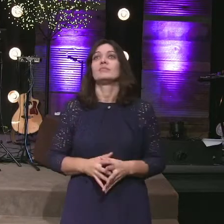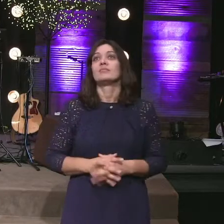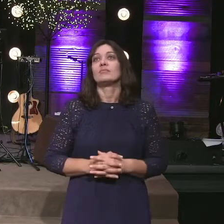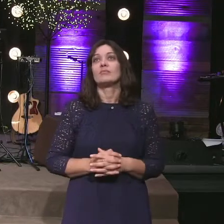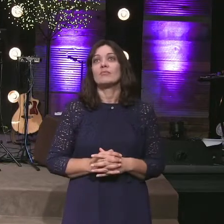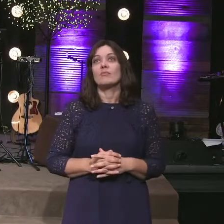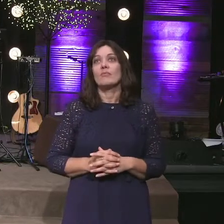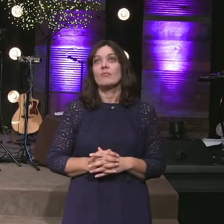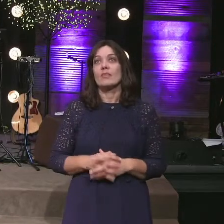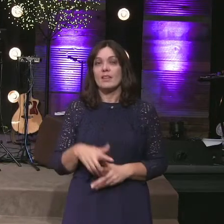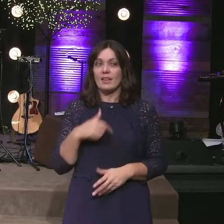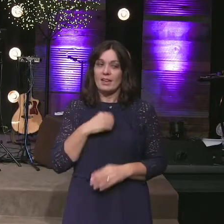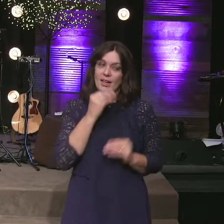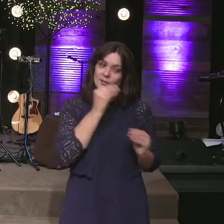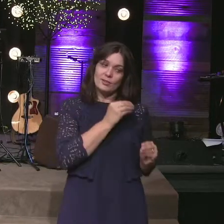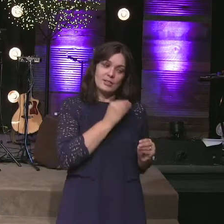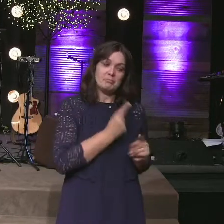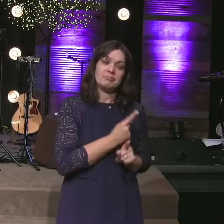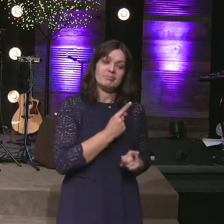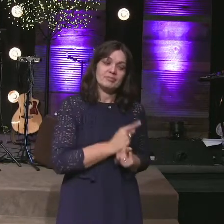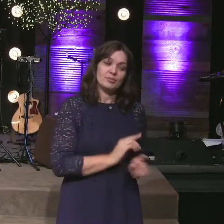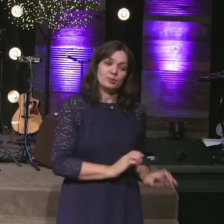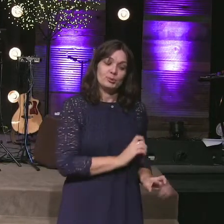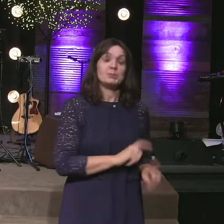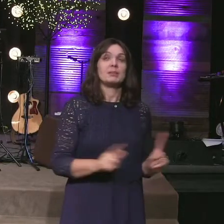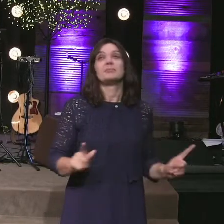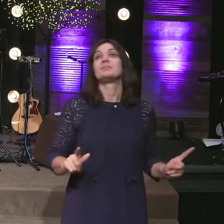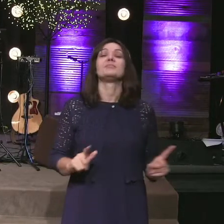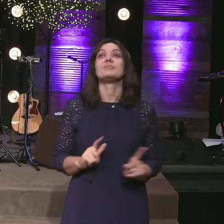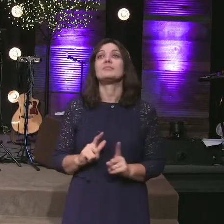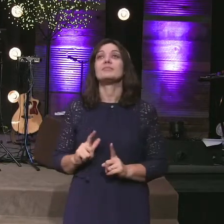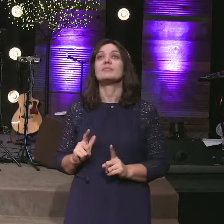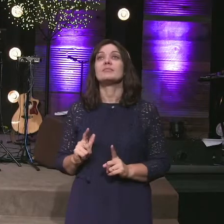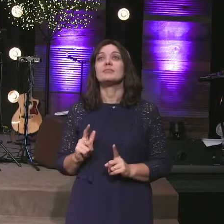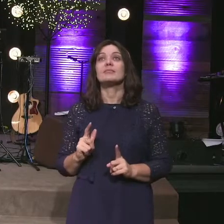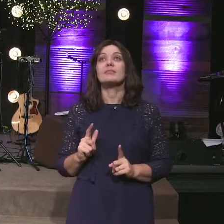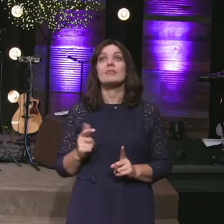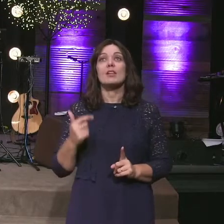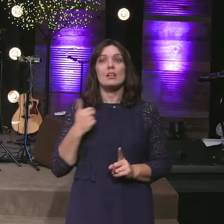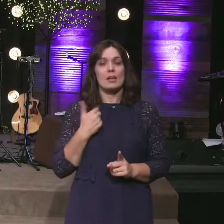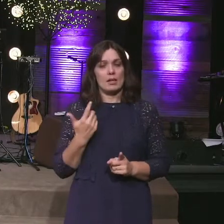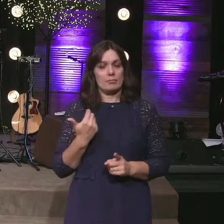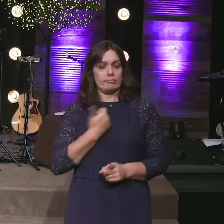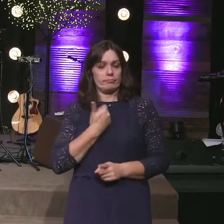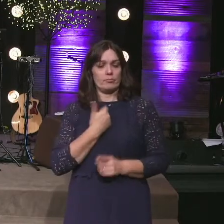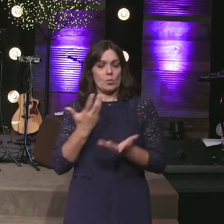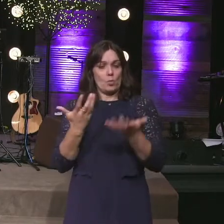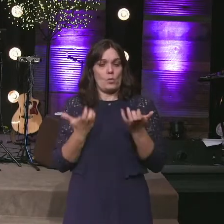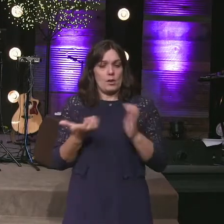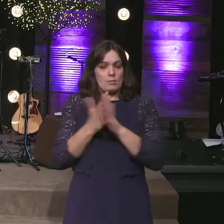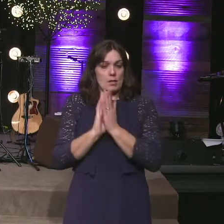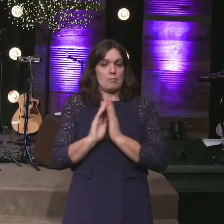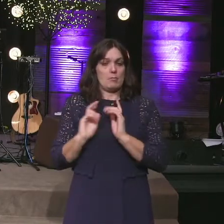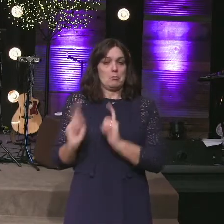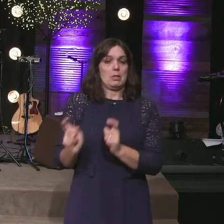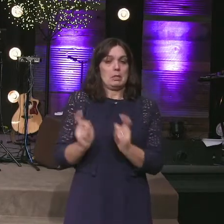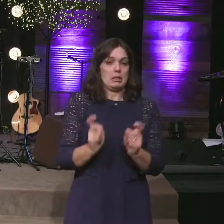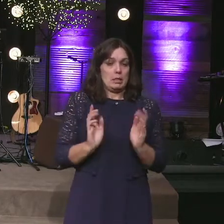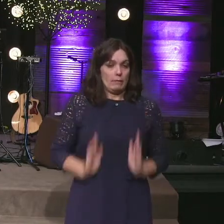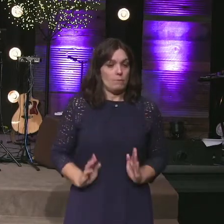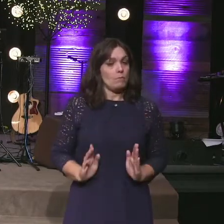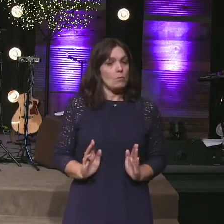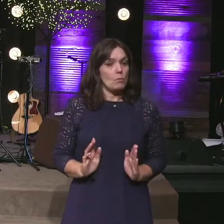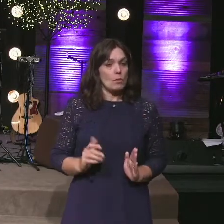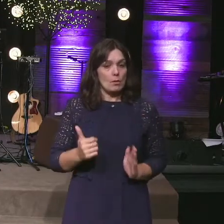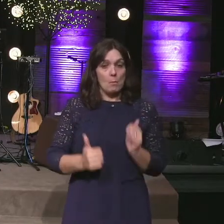I taught him how that works, but I wanted to be a giver. I was not a giver. I was not a giver